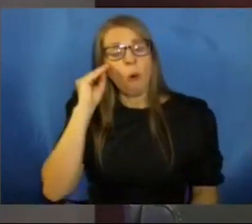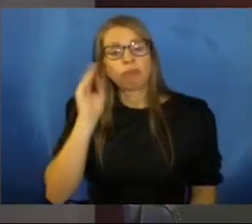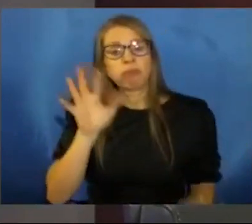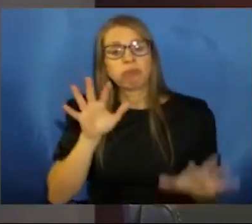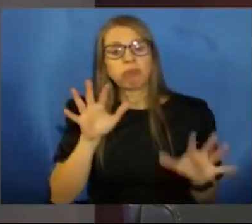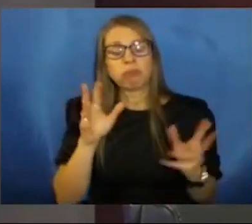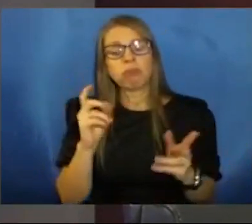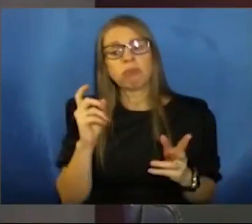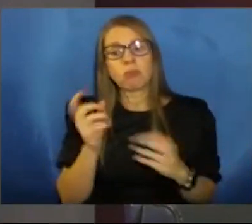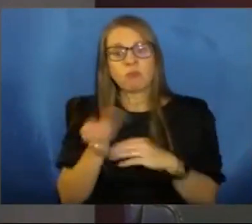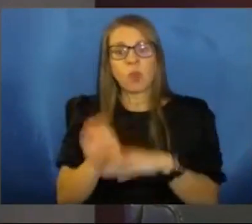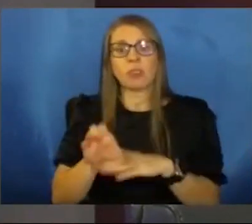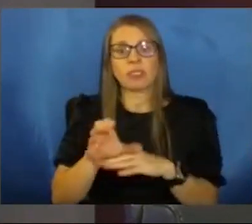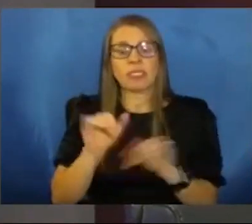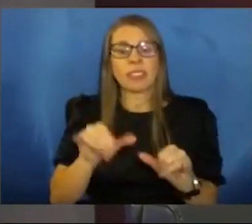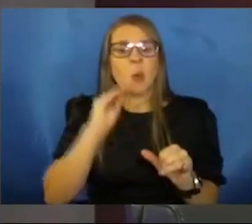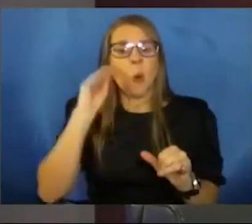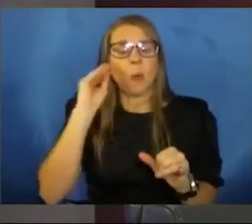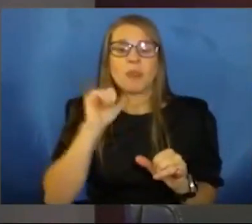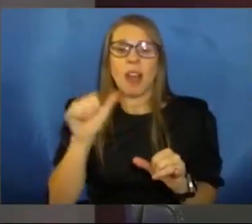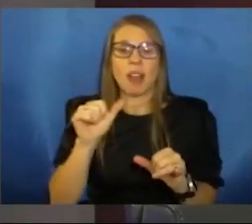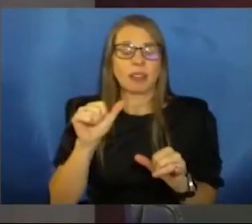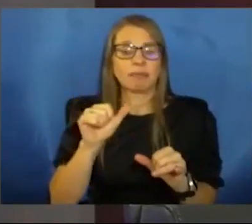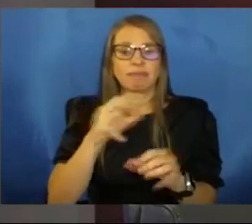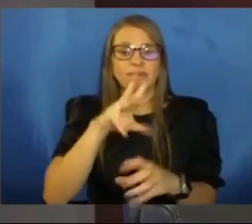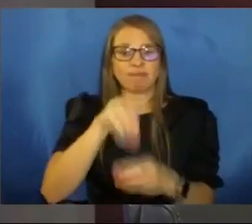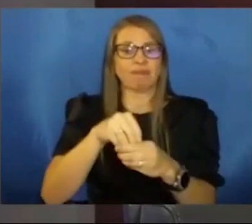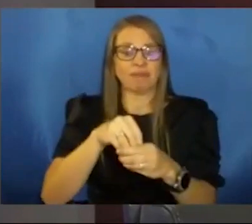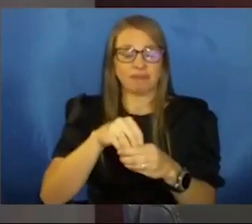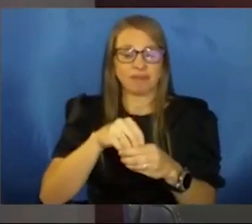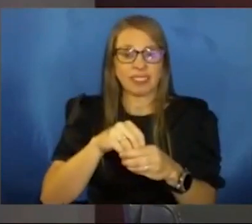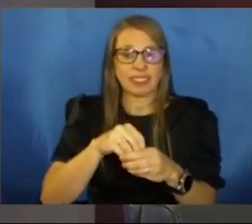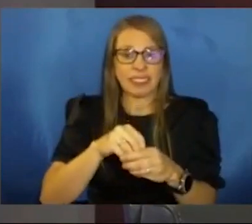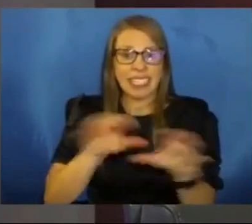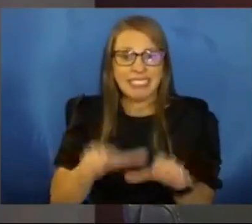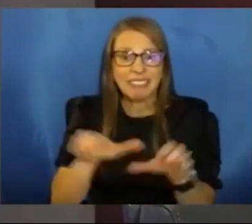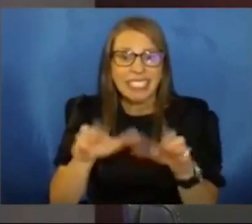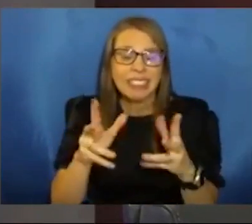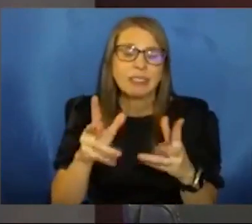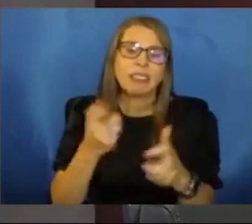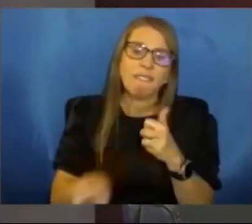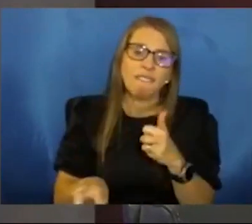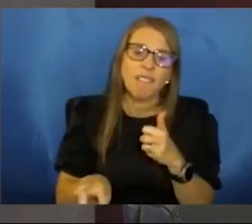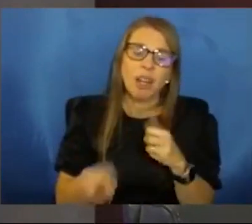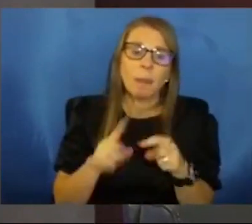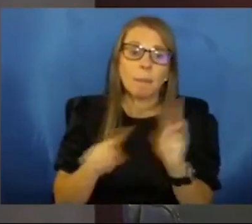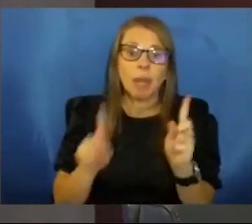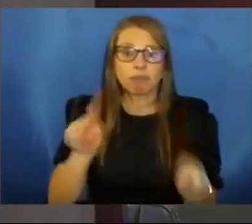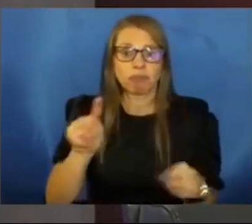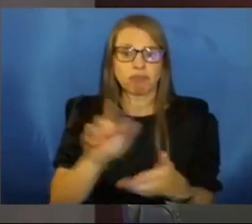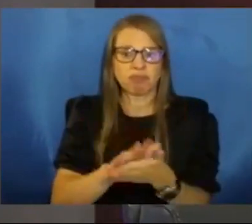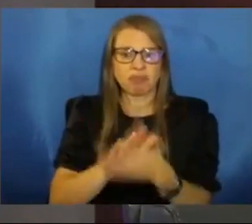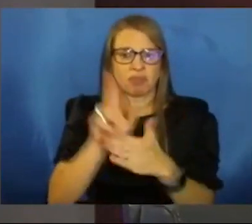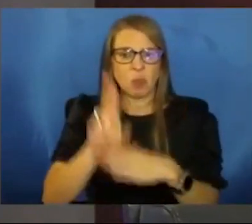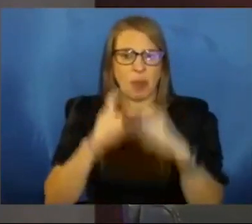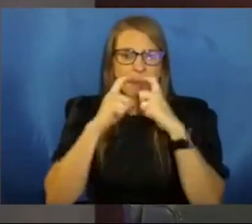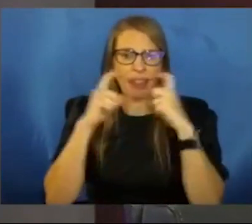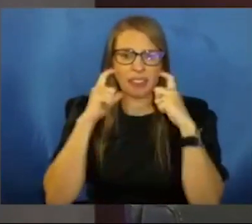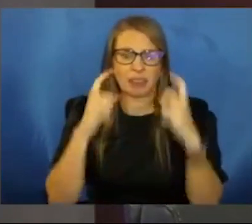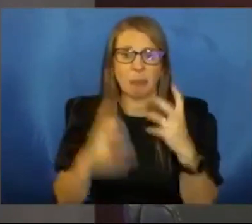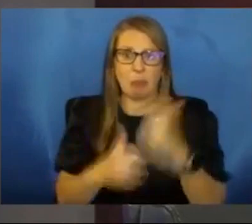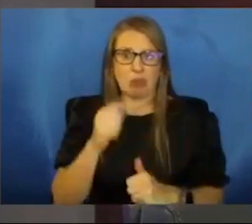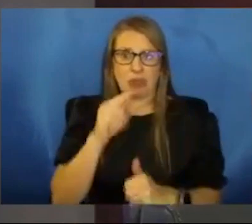sick, please don't take them to childcare or daycare or school. And if you're sick, please don't go to work. And we have